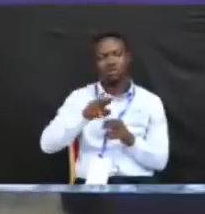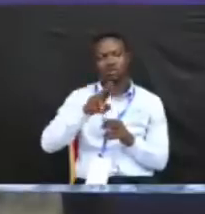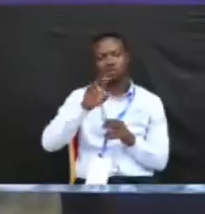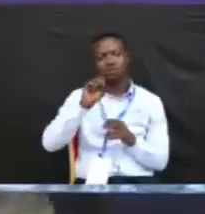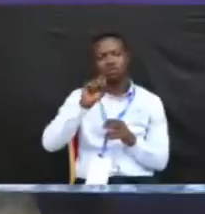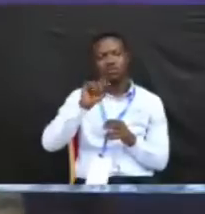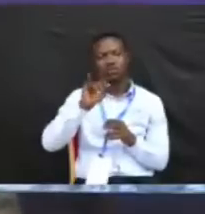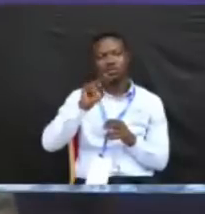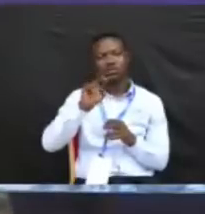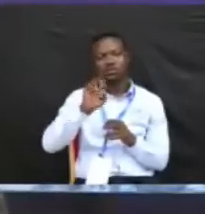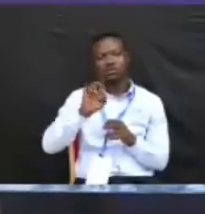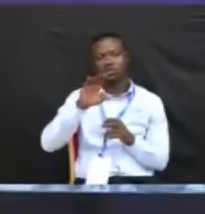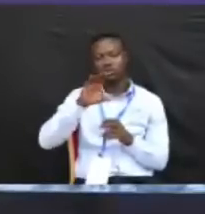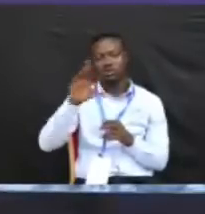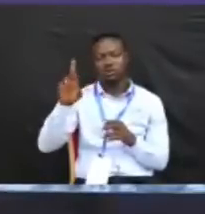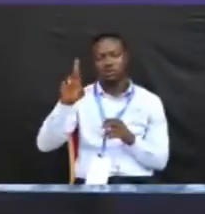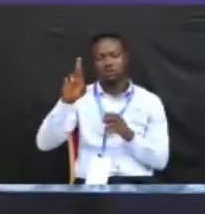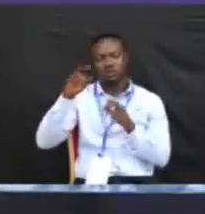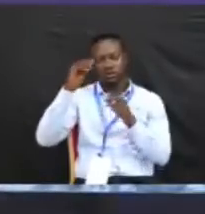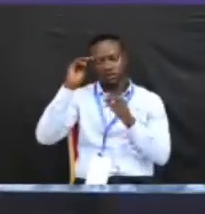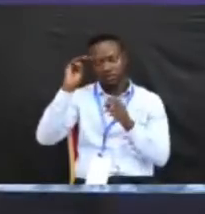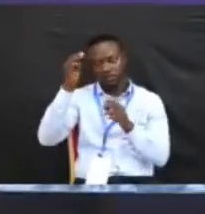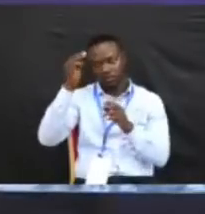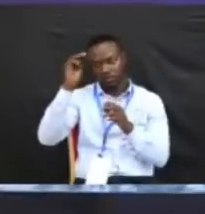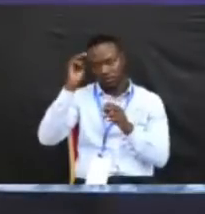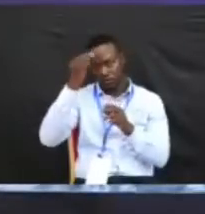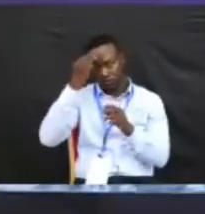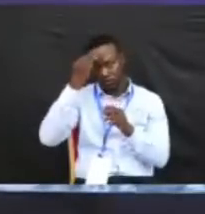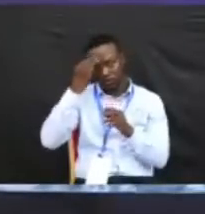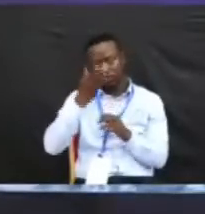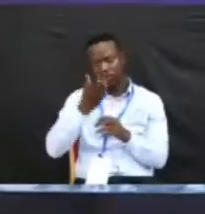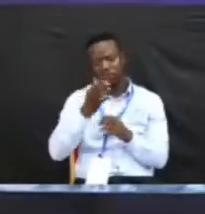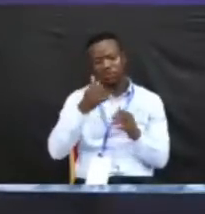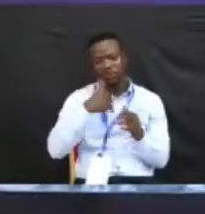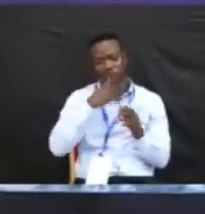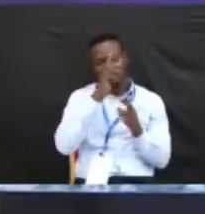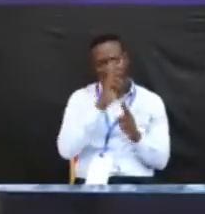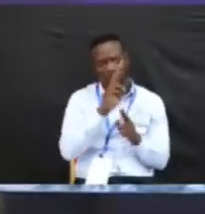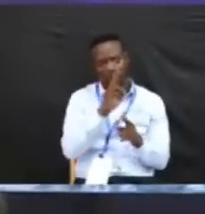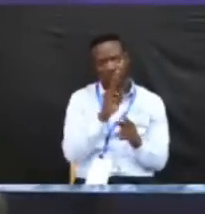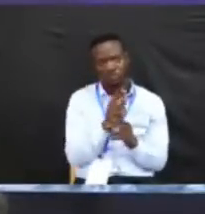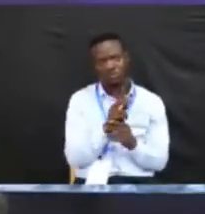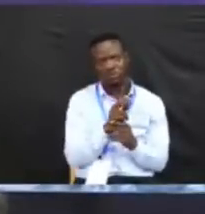are warmly welcome. We also have honorable